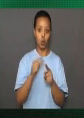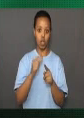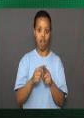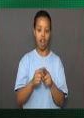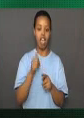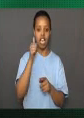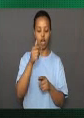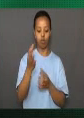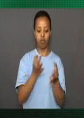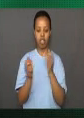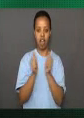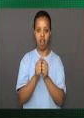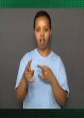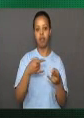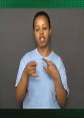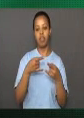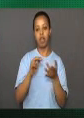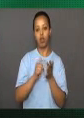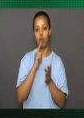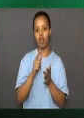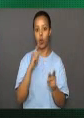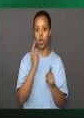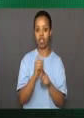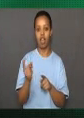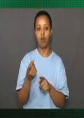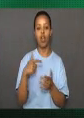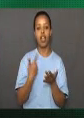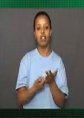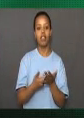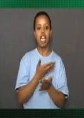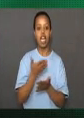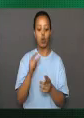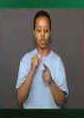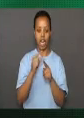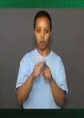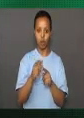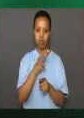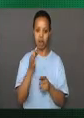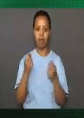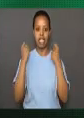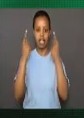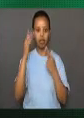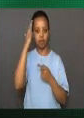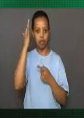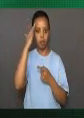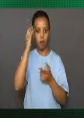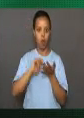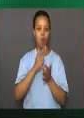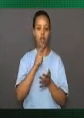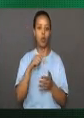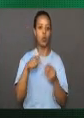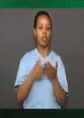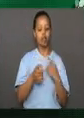its definition to make sure that we correctly understand the terminology of